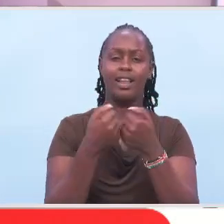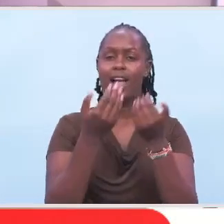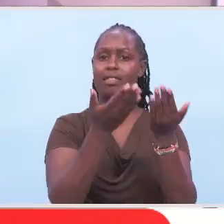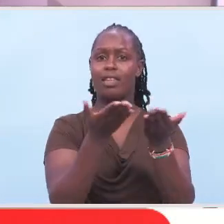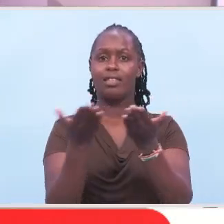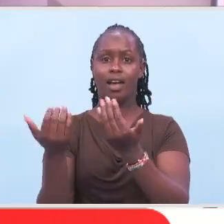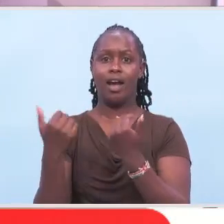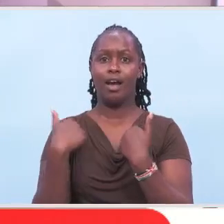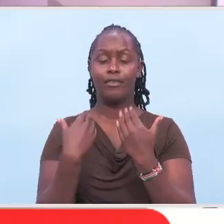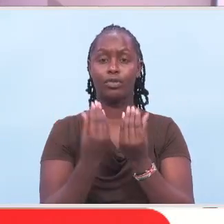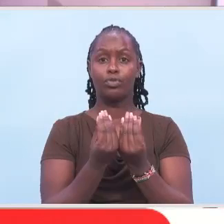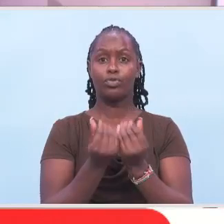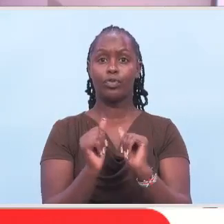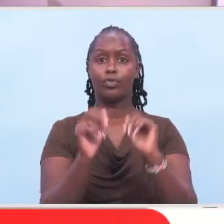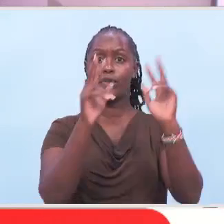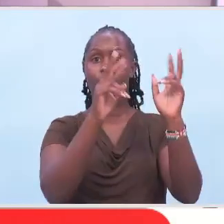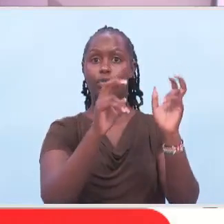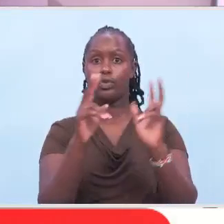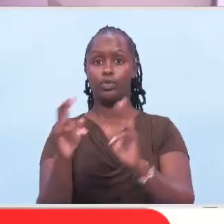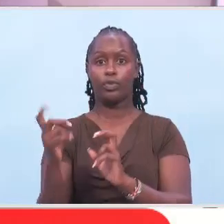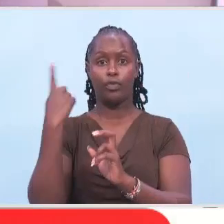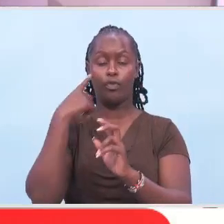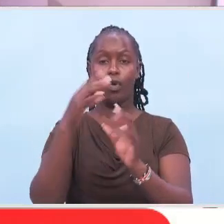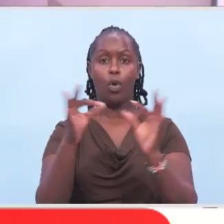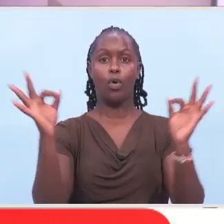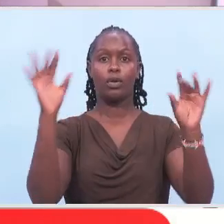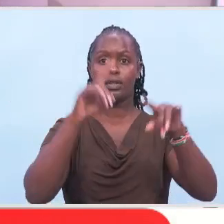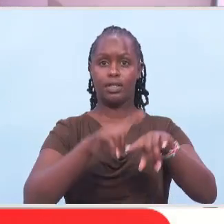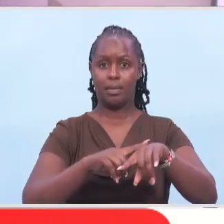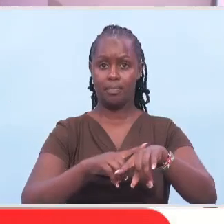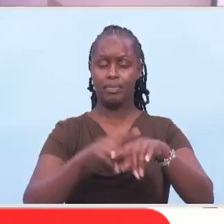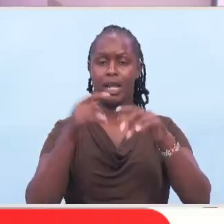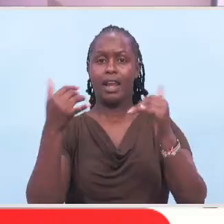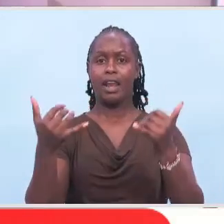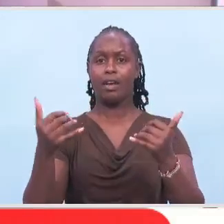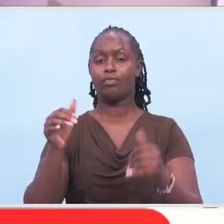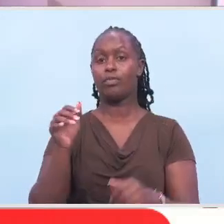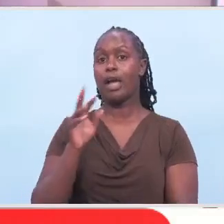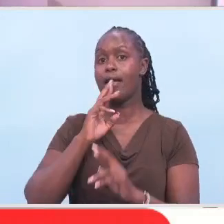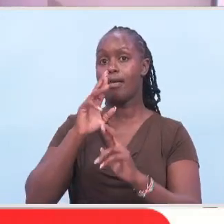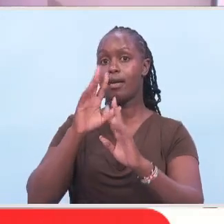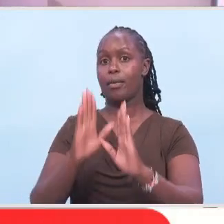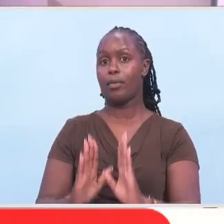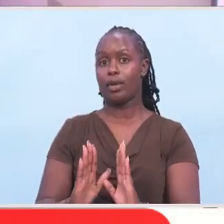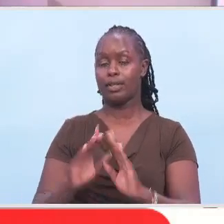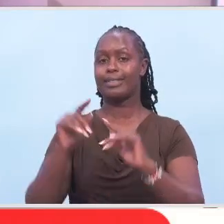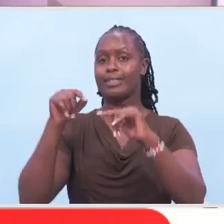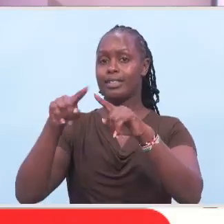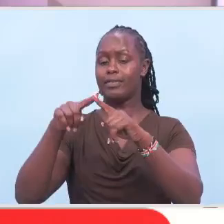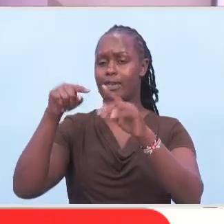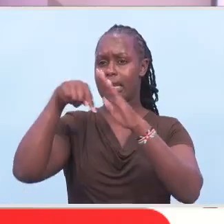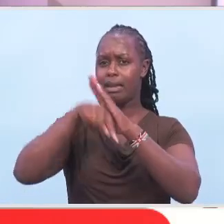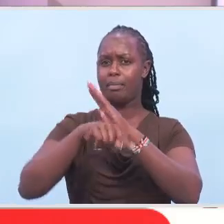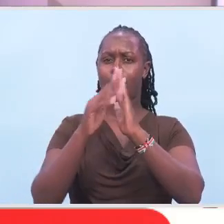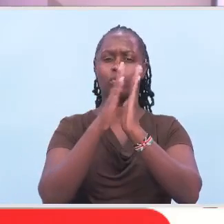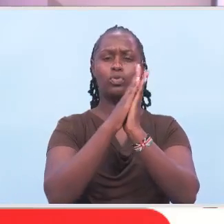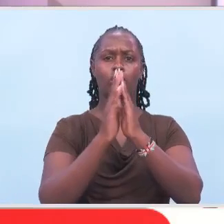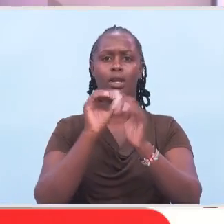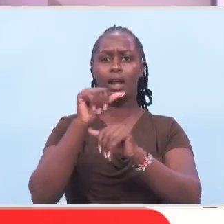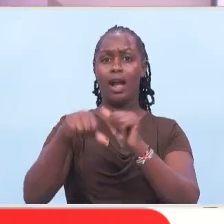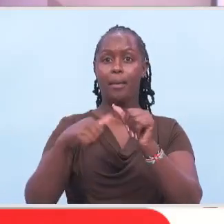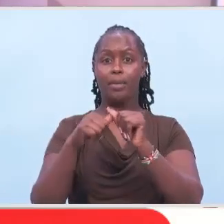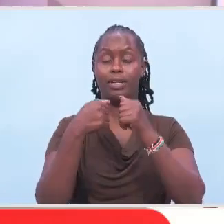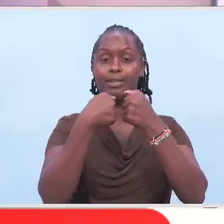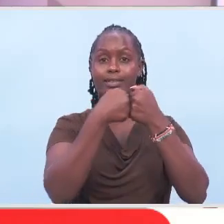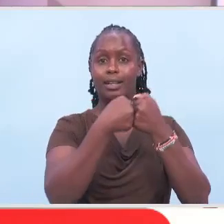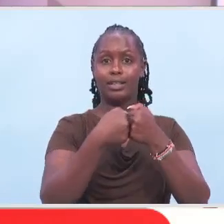long time. Our very own Chichi Josephine looks into a story of how it has been for the community health service providers in the last years and